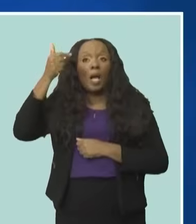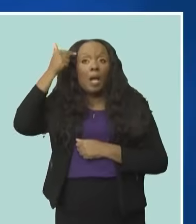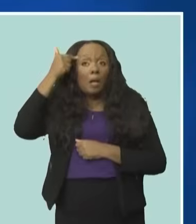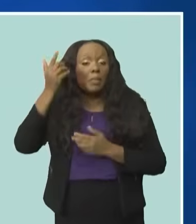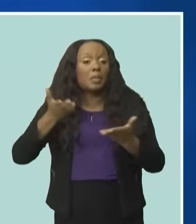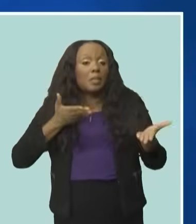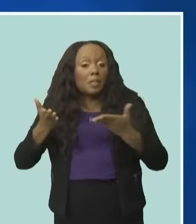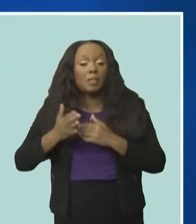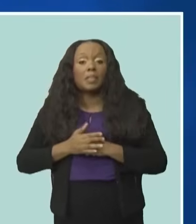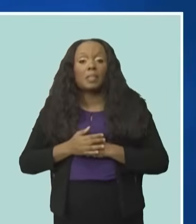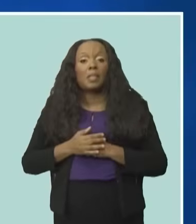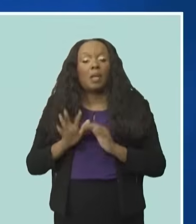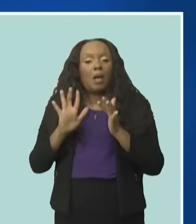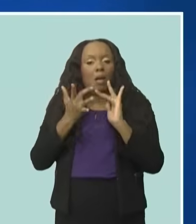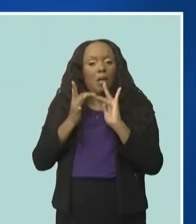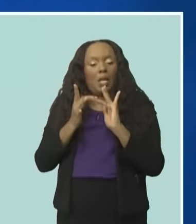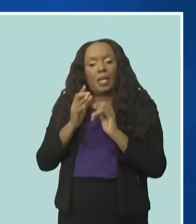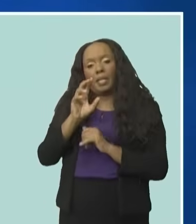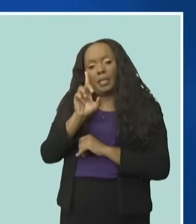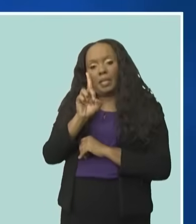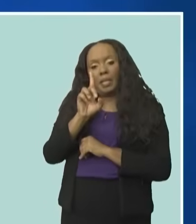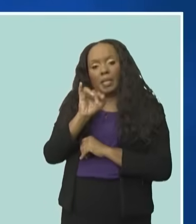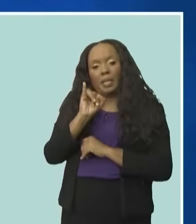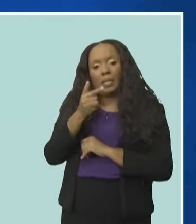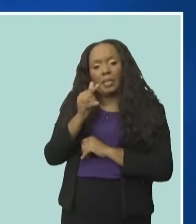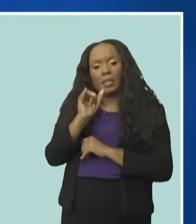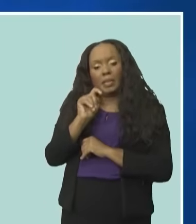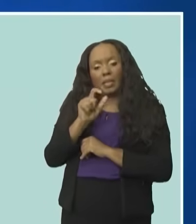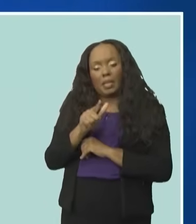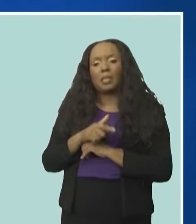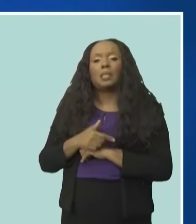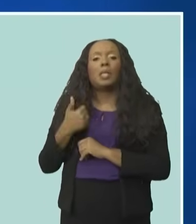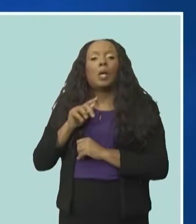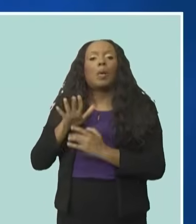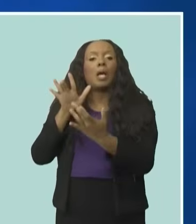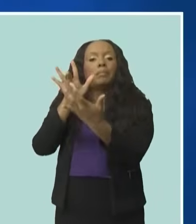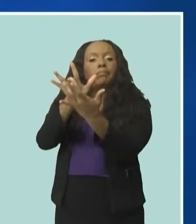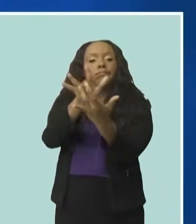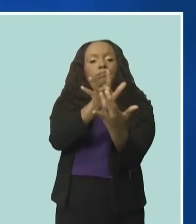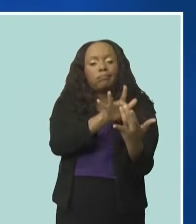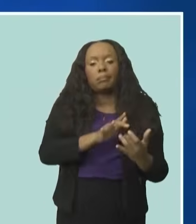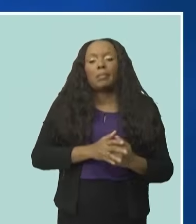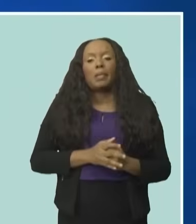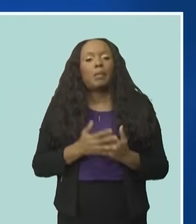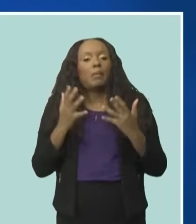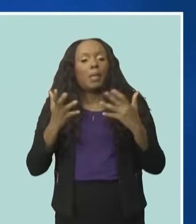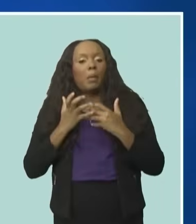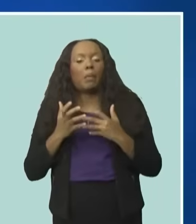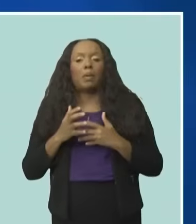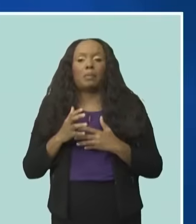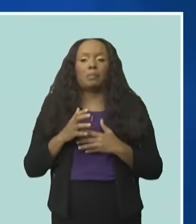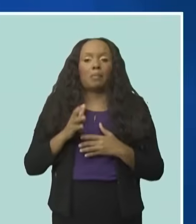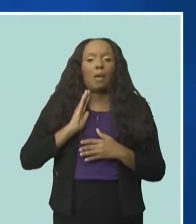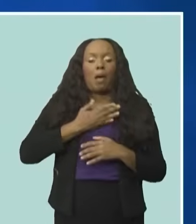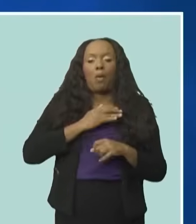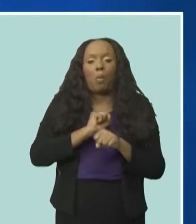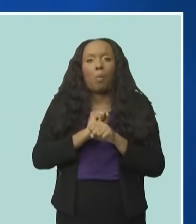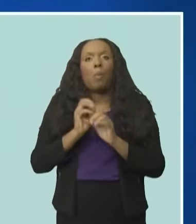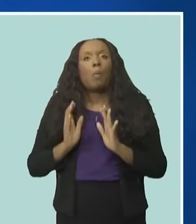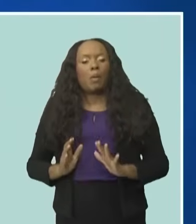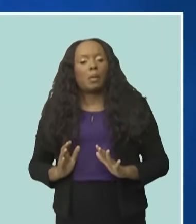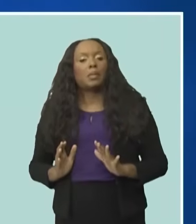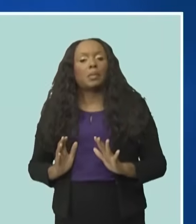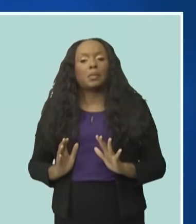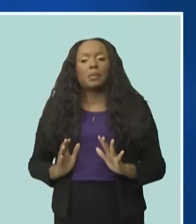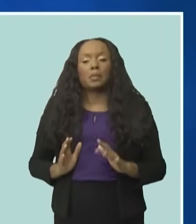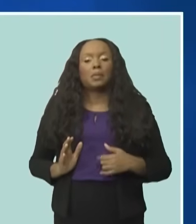services, digitally. So we are not only reaching out to our public officers, but essentially they too are